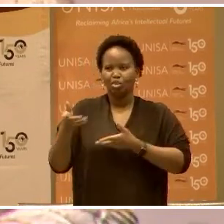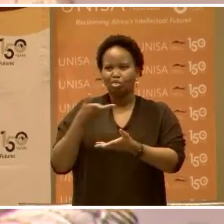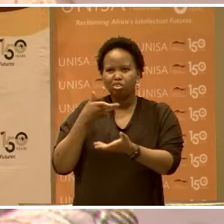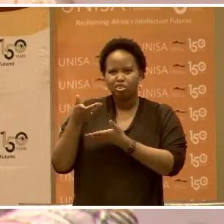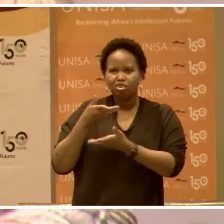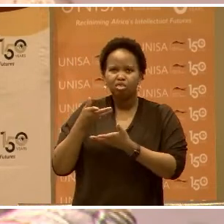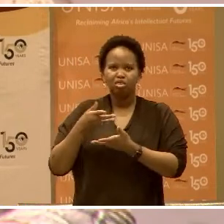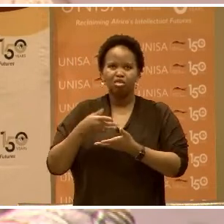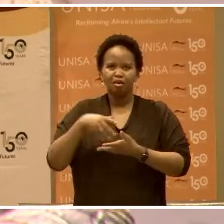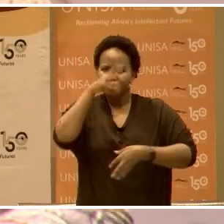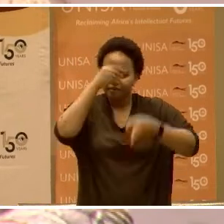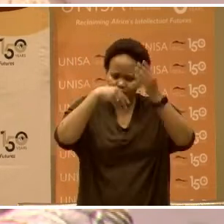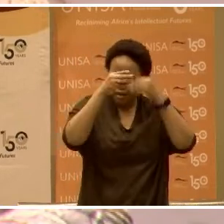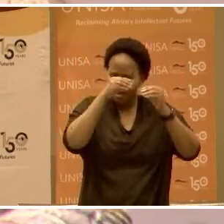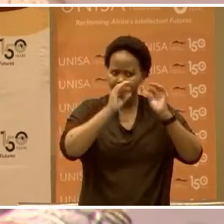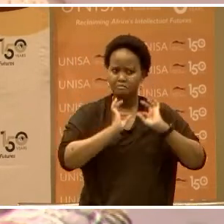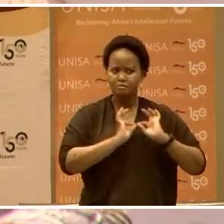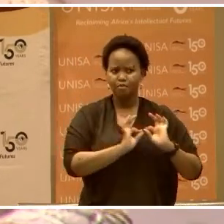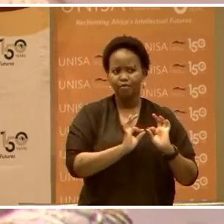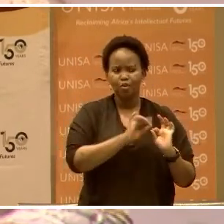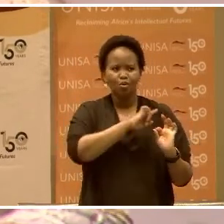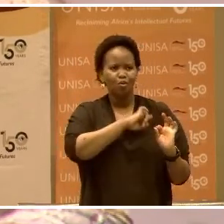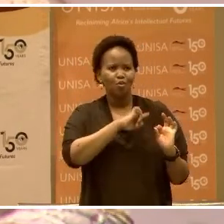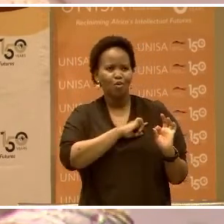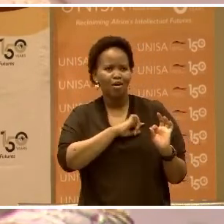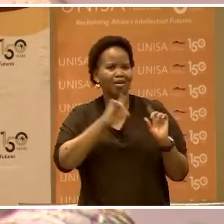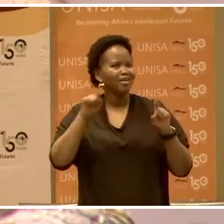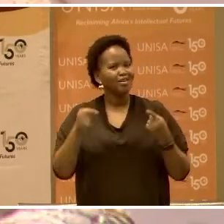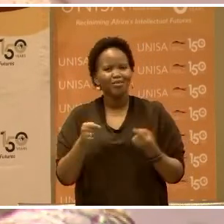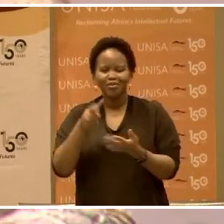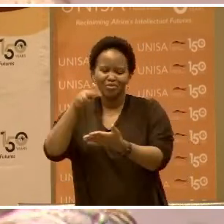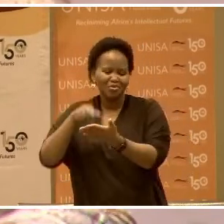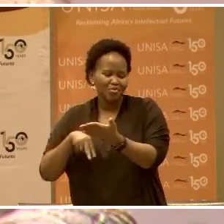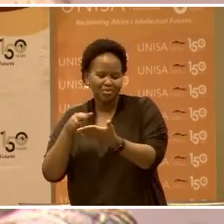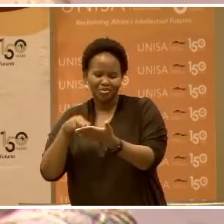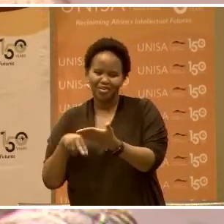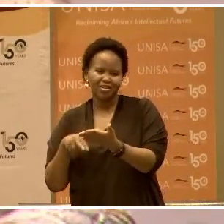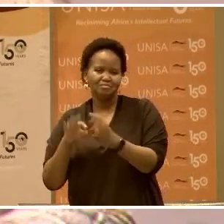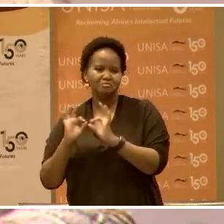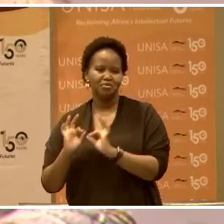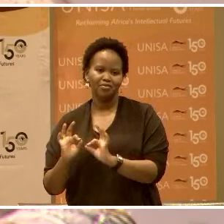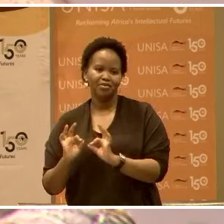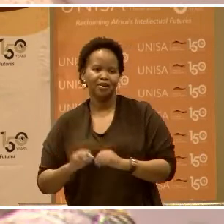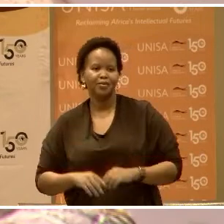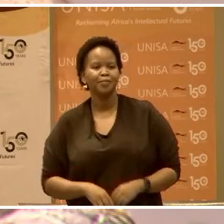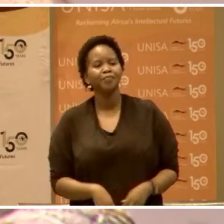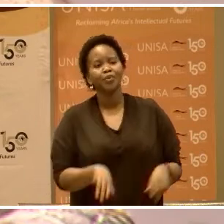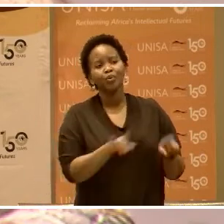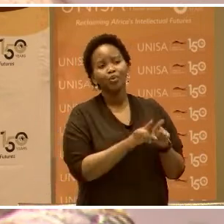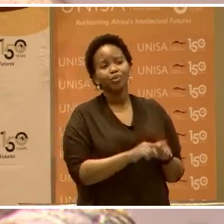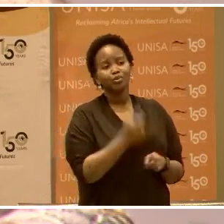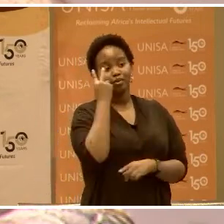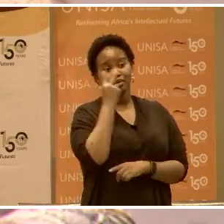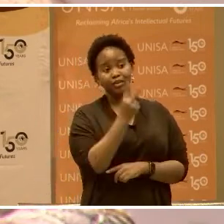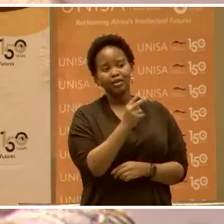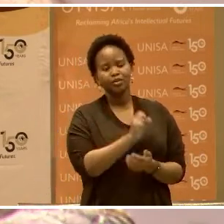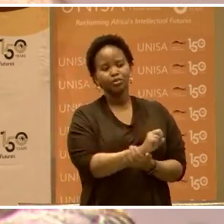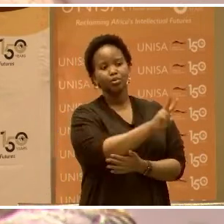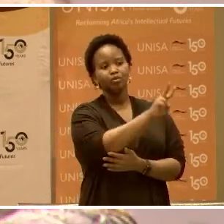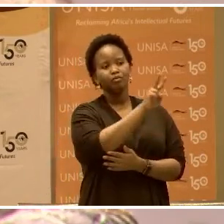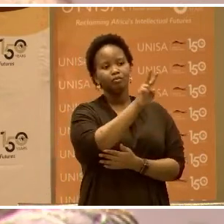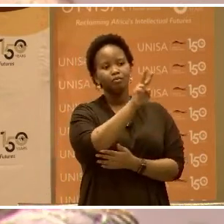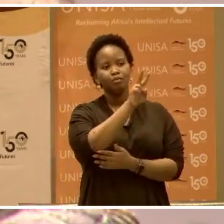learning activities because of a lack of reading comprehension. We also see that about